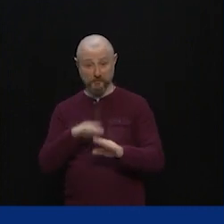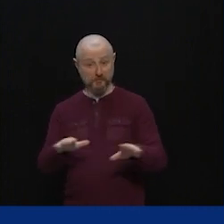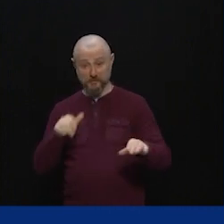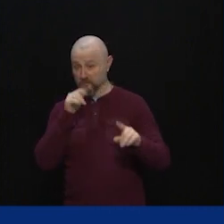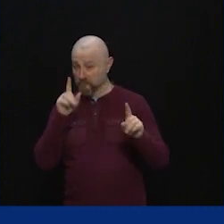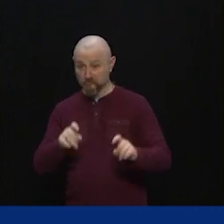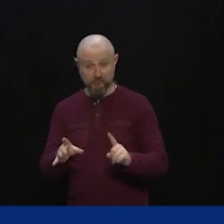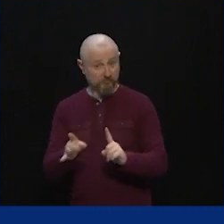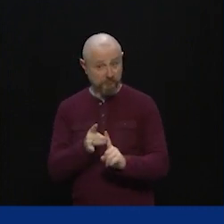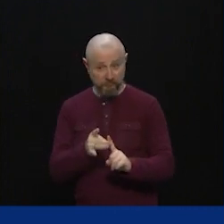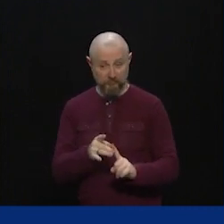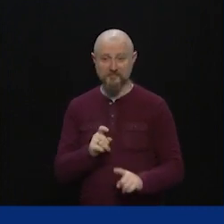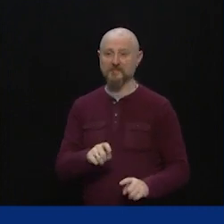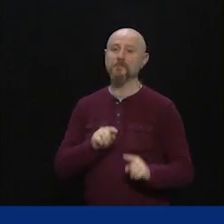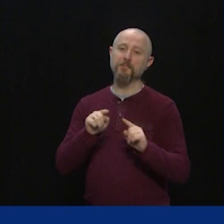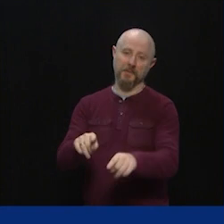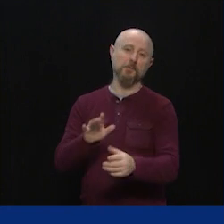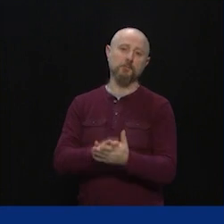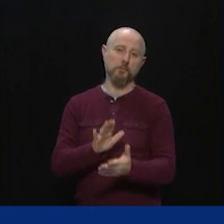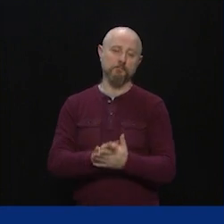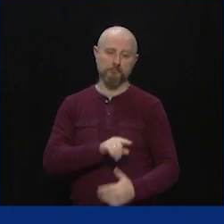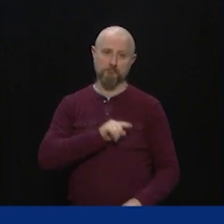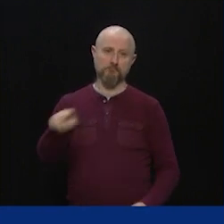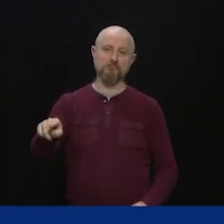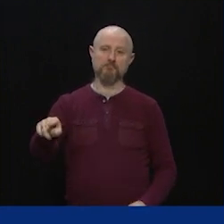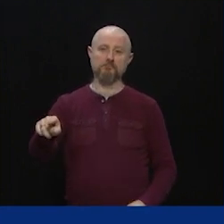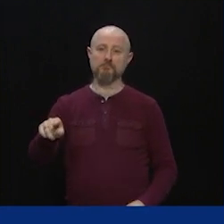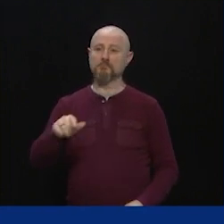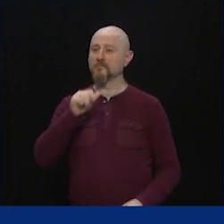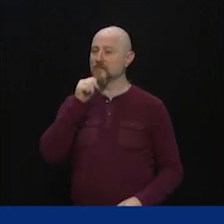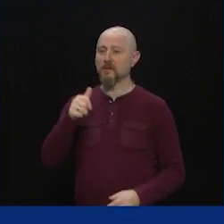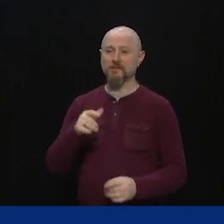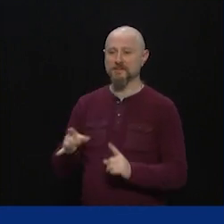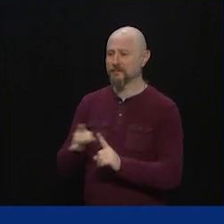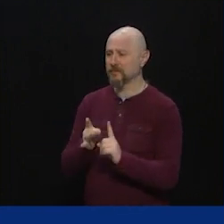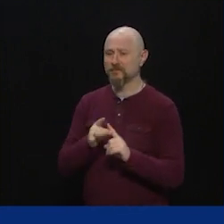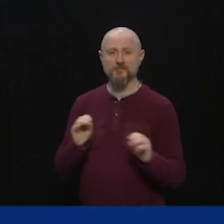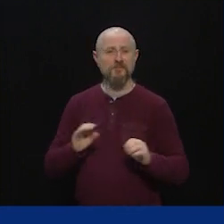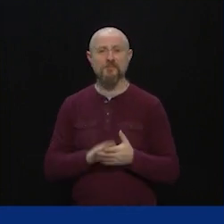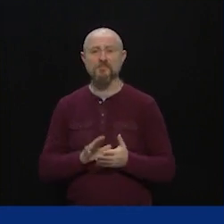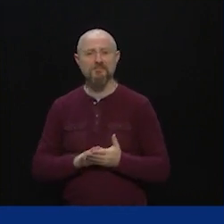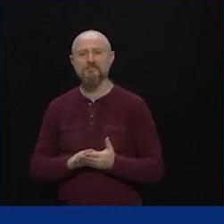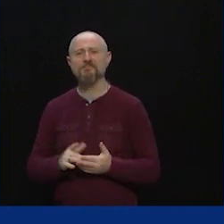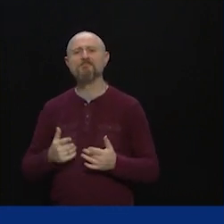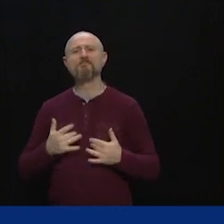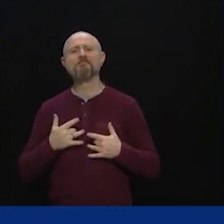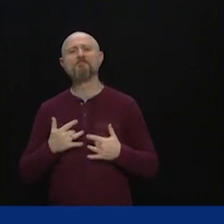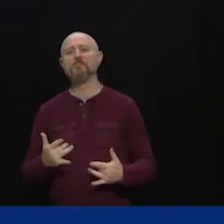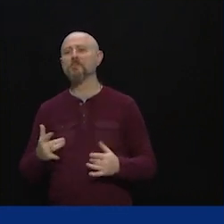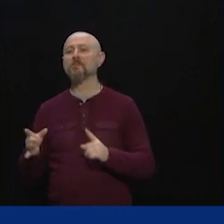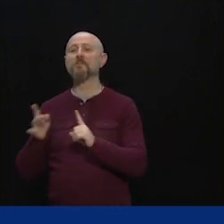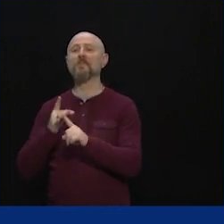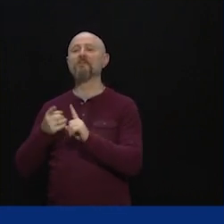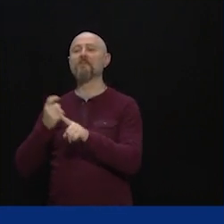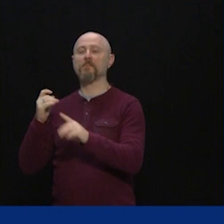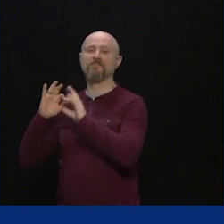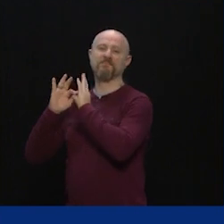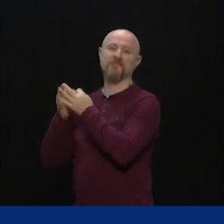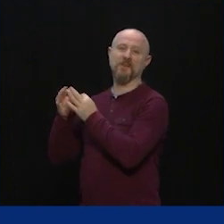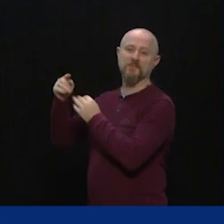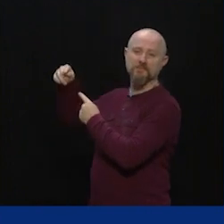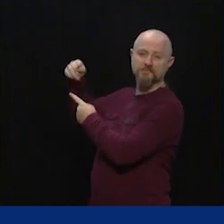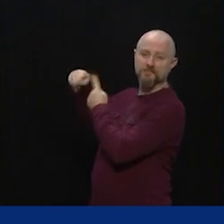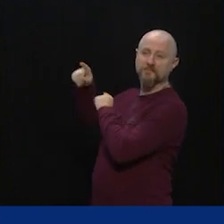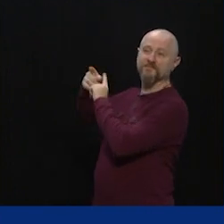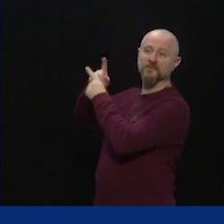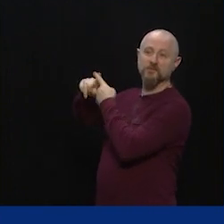that this is safe is that it is not being spread in schools. It's more likely that they're getting it because of hanging out with their relatives and their friends and the